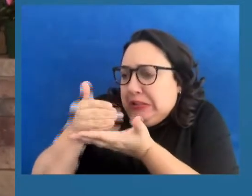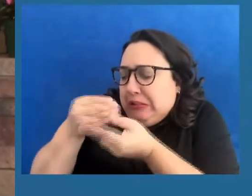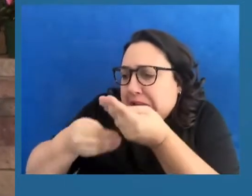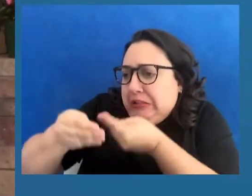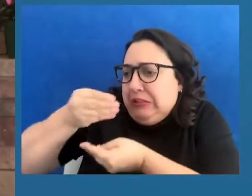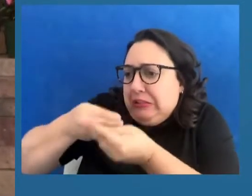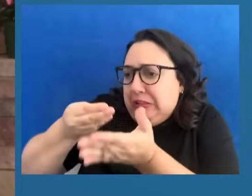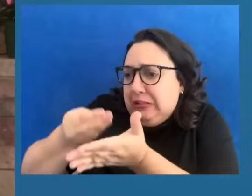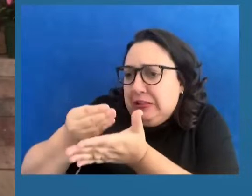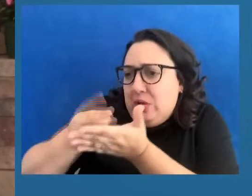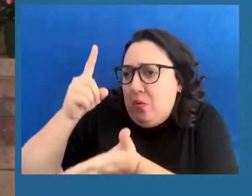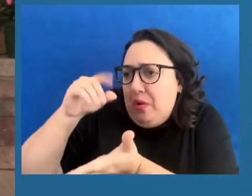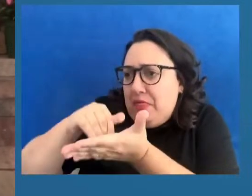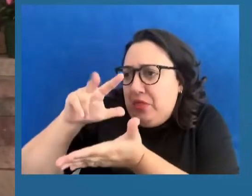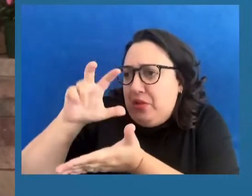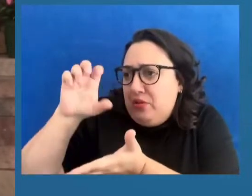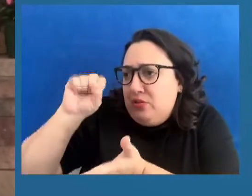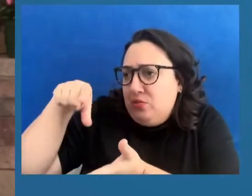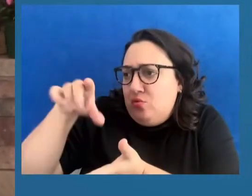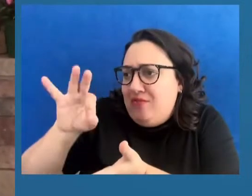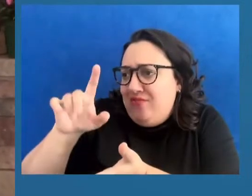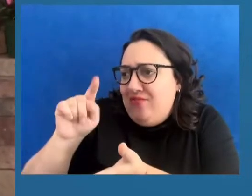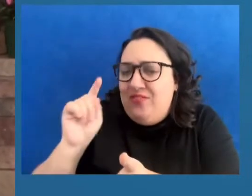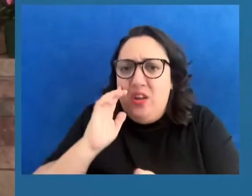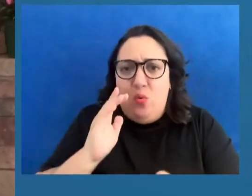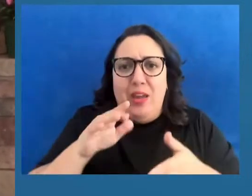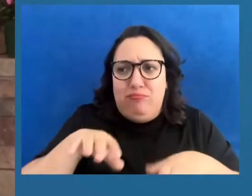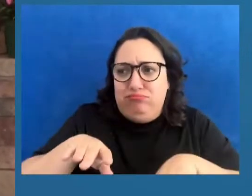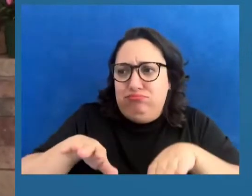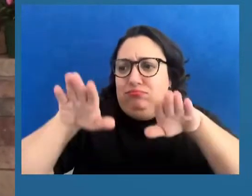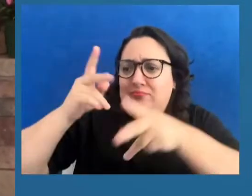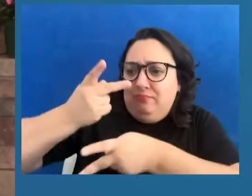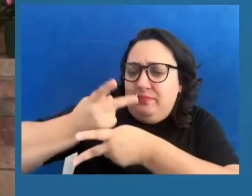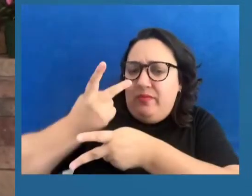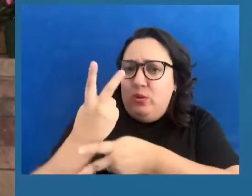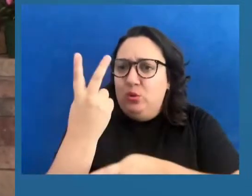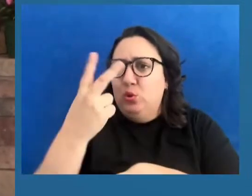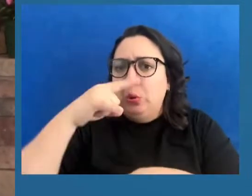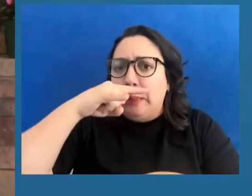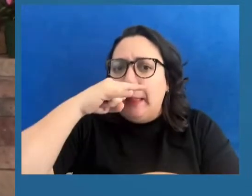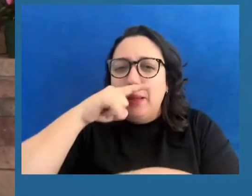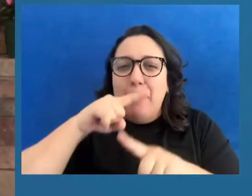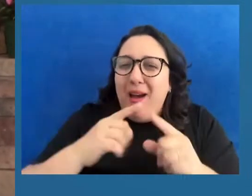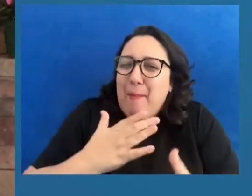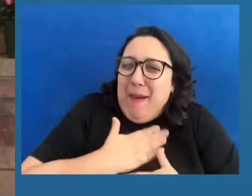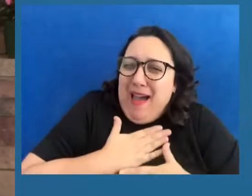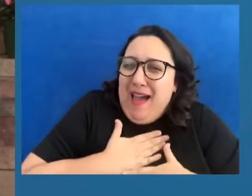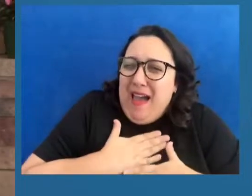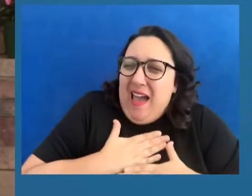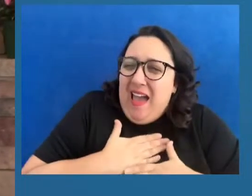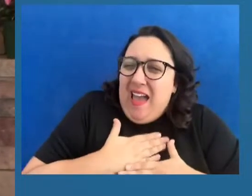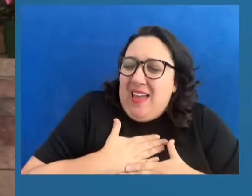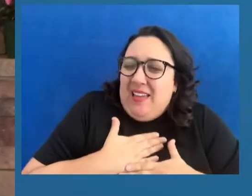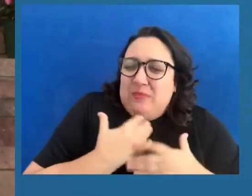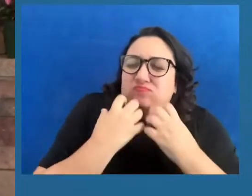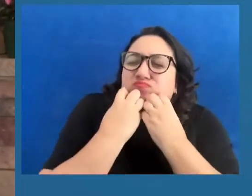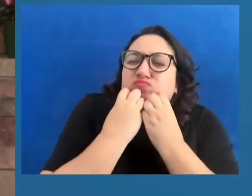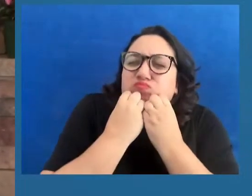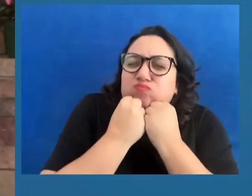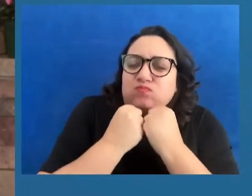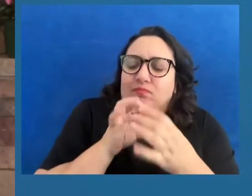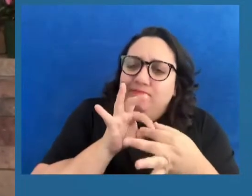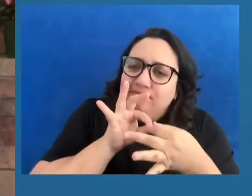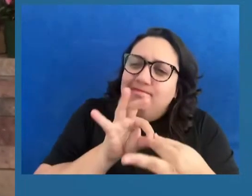one bedroom, we were in the other, one bathroom. But you know what? It was ours. It's ours, and it meant so much to us.